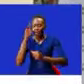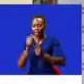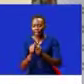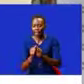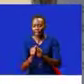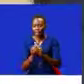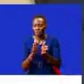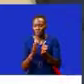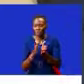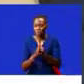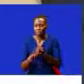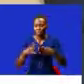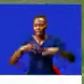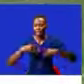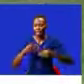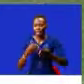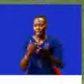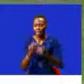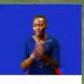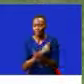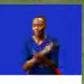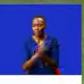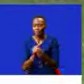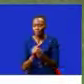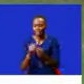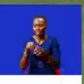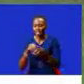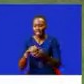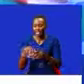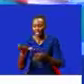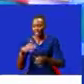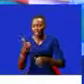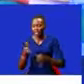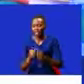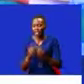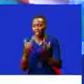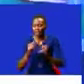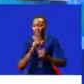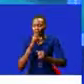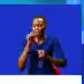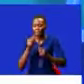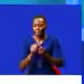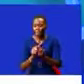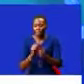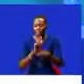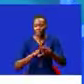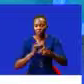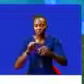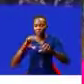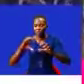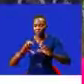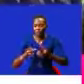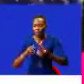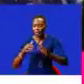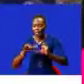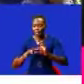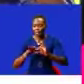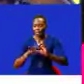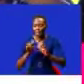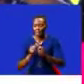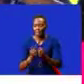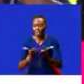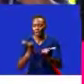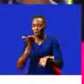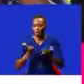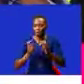health facilities within their areas. It's been very effective for the community members